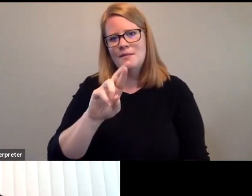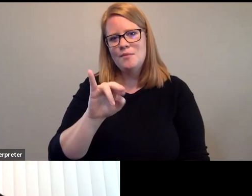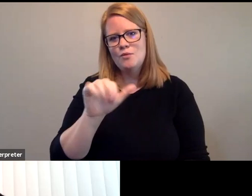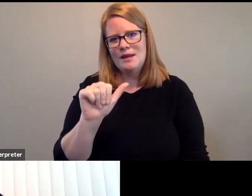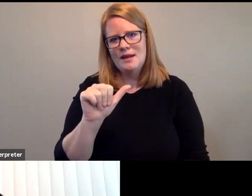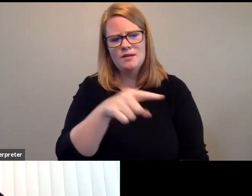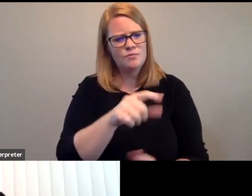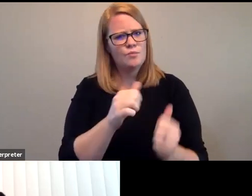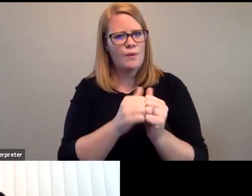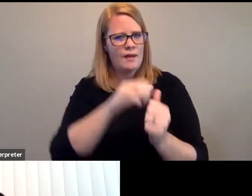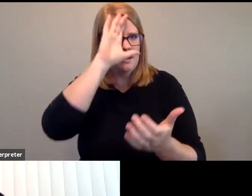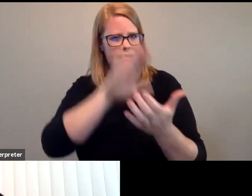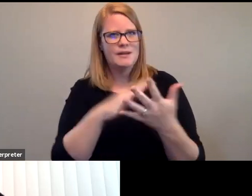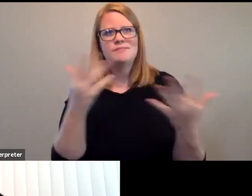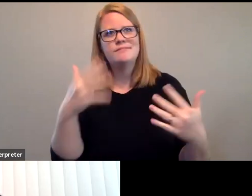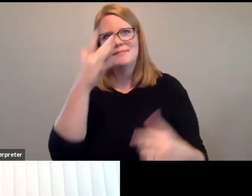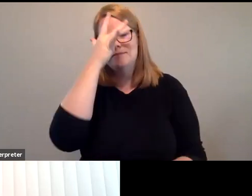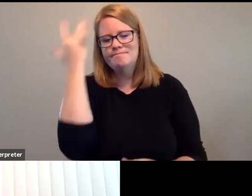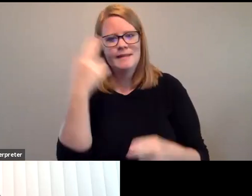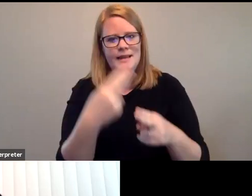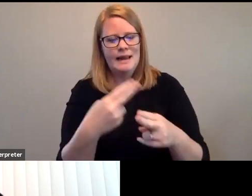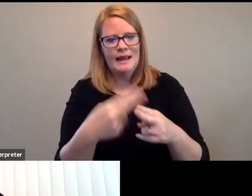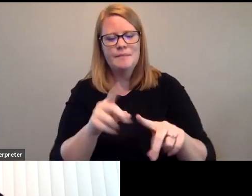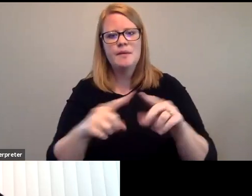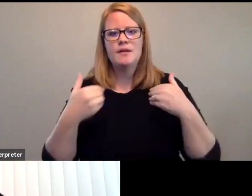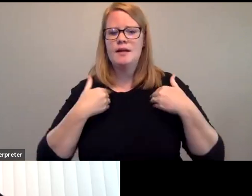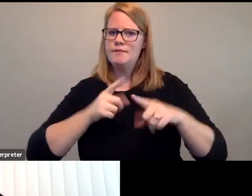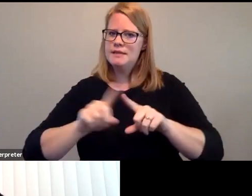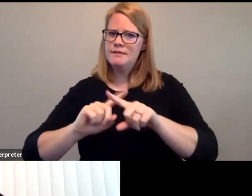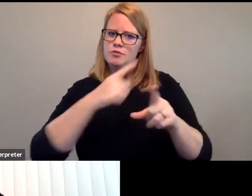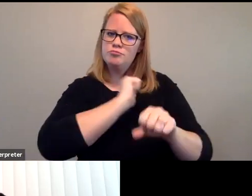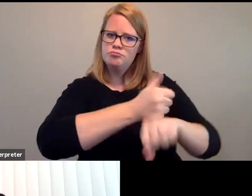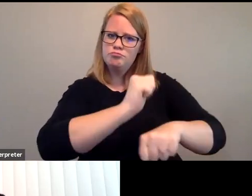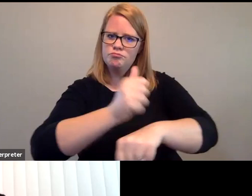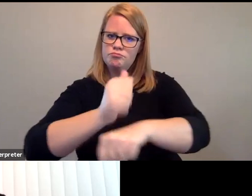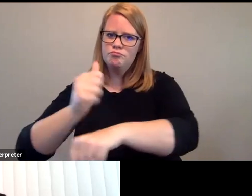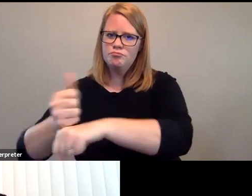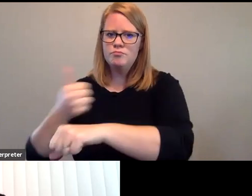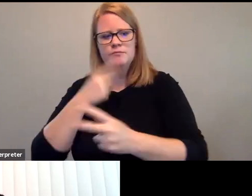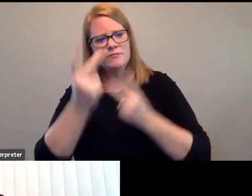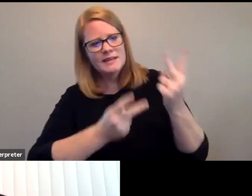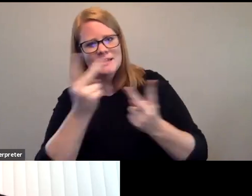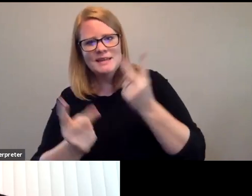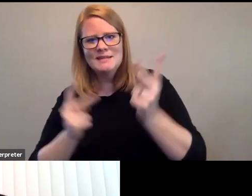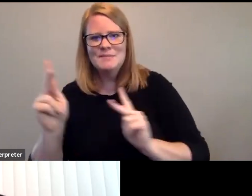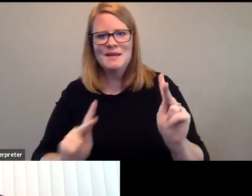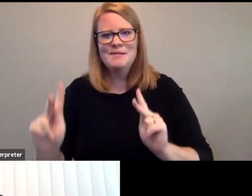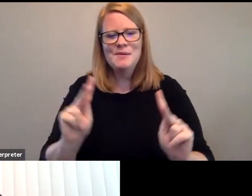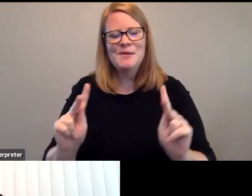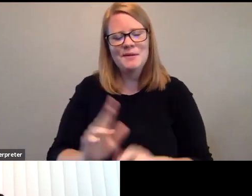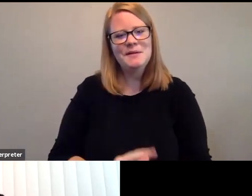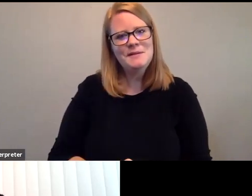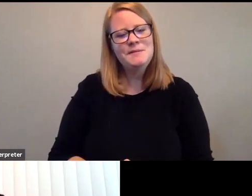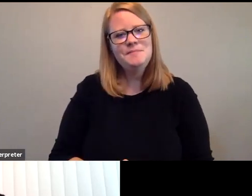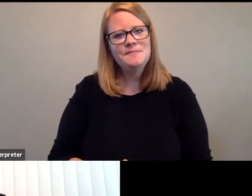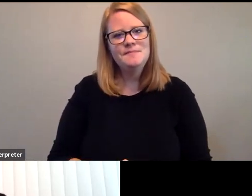his name, but yeah. And there was a lot of Ramadas out there. And, you know, of course, over time, slowly the families stopped coming